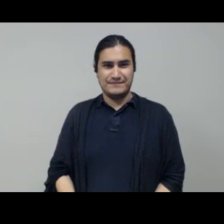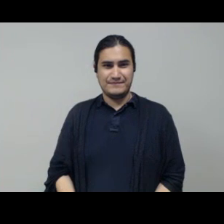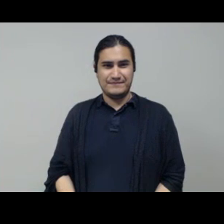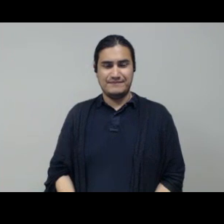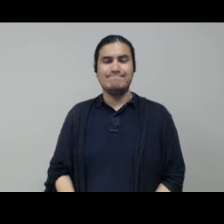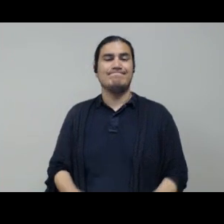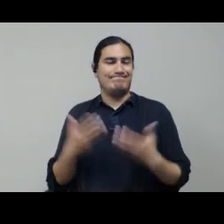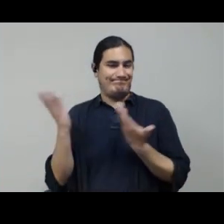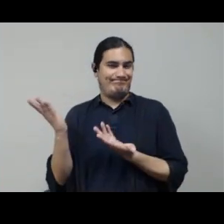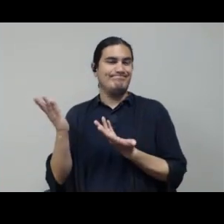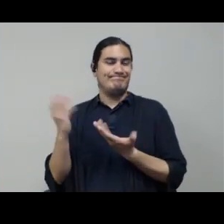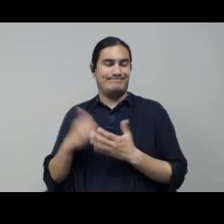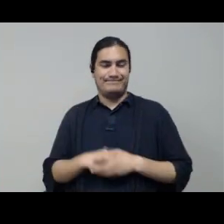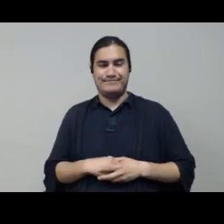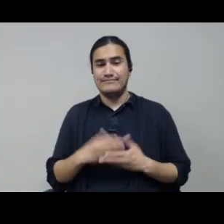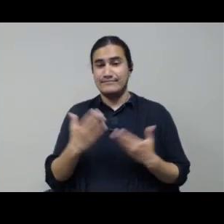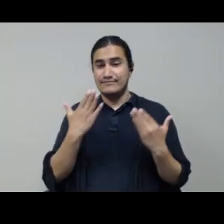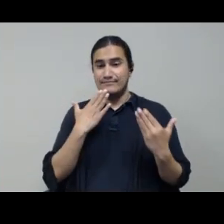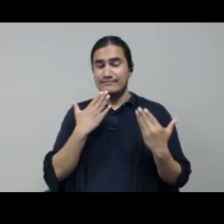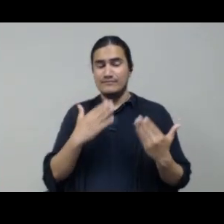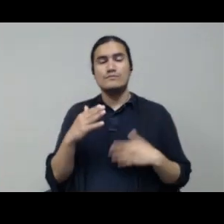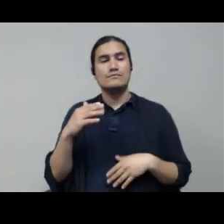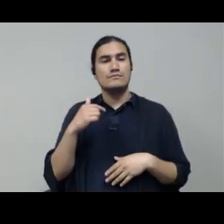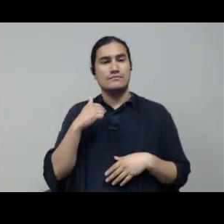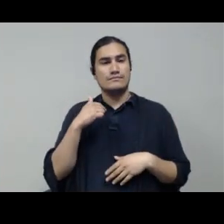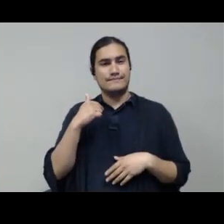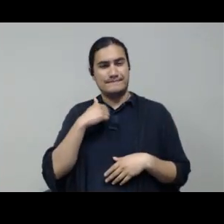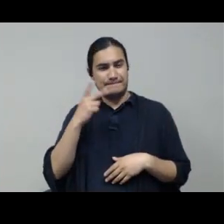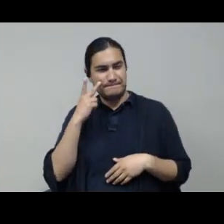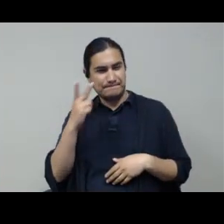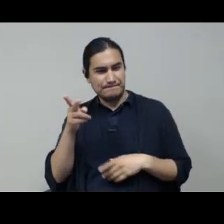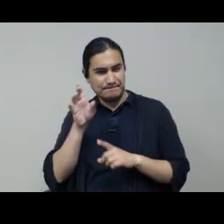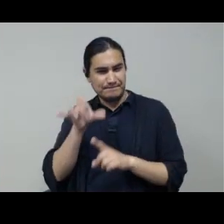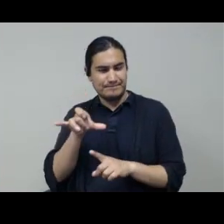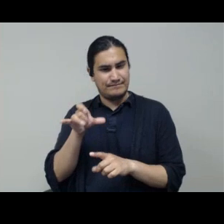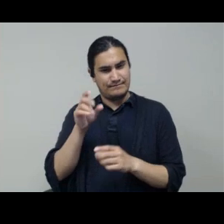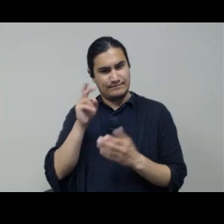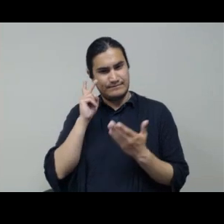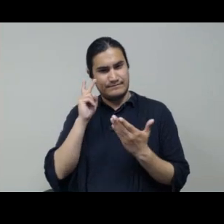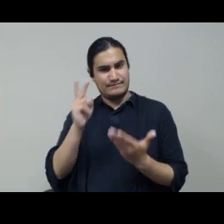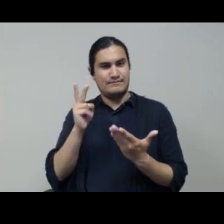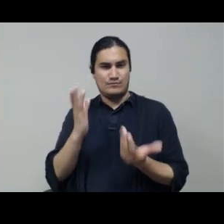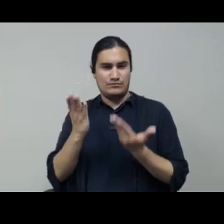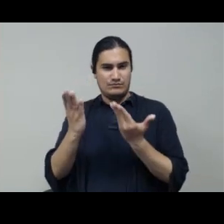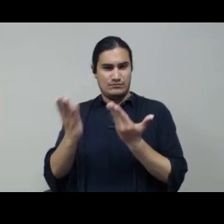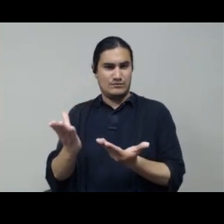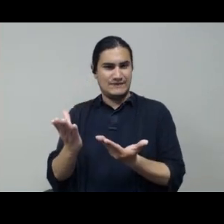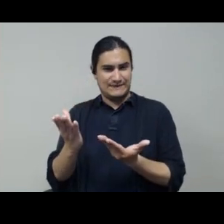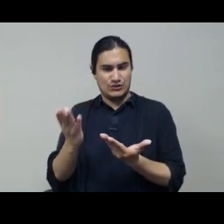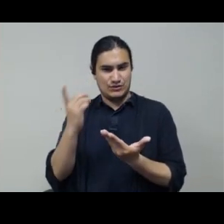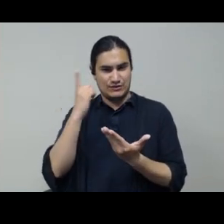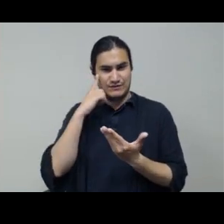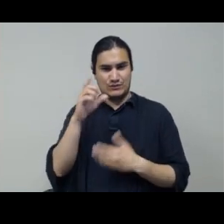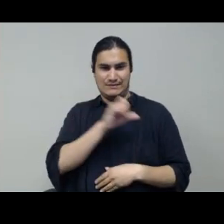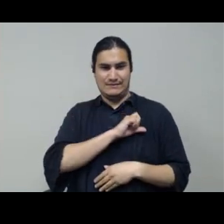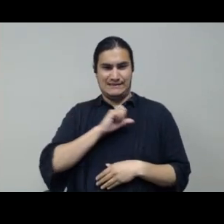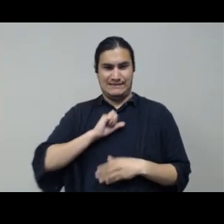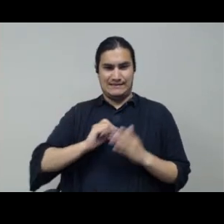There we go. Thank you. As I looked at this and I look at the provisions for funding in Senate Bill 1, is